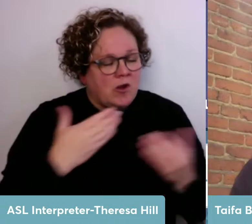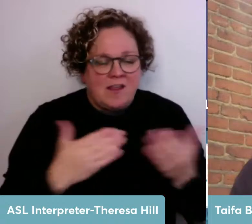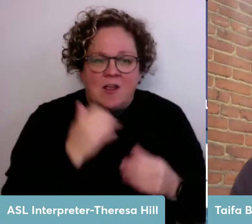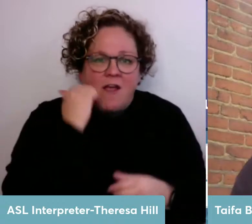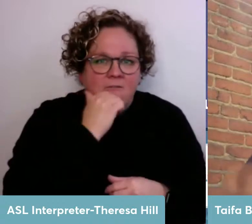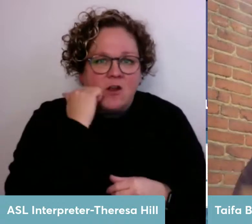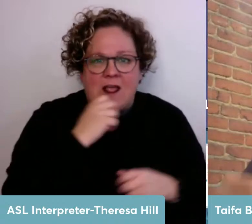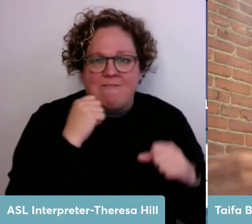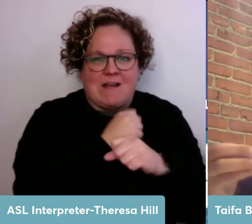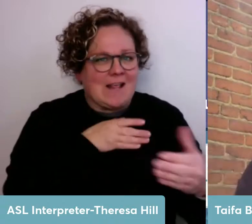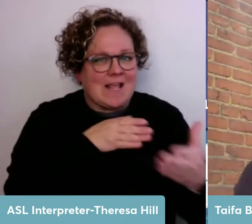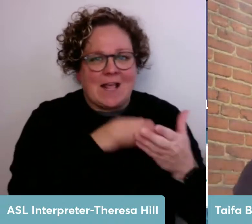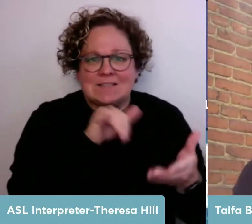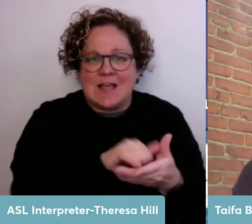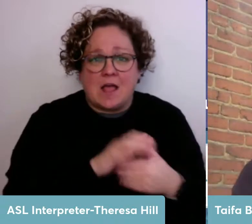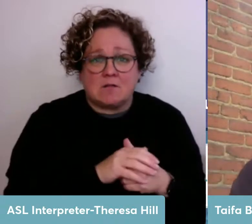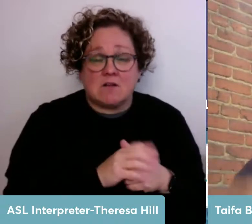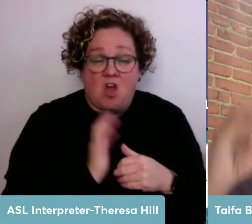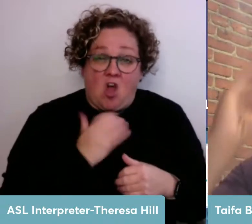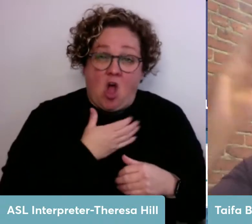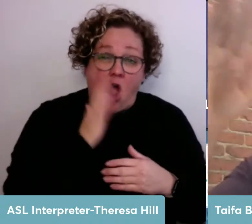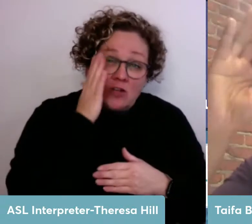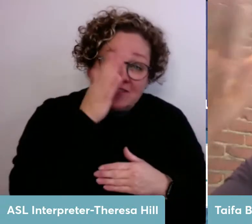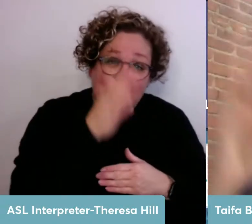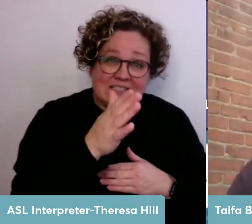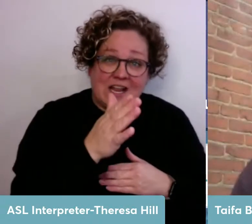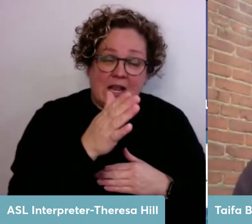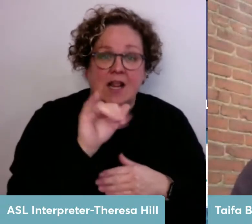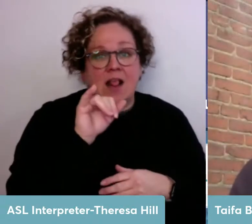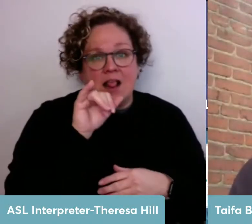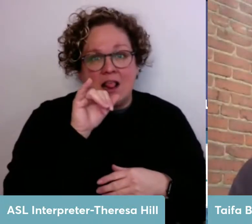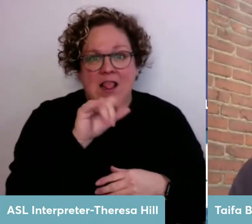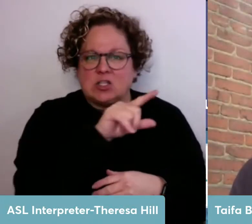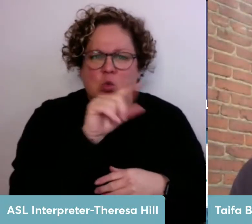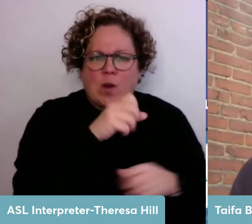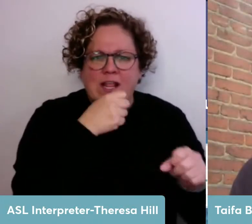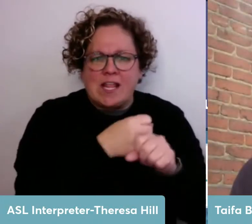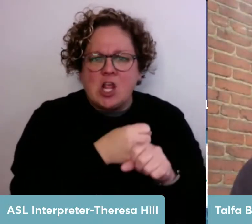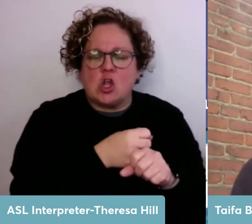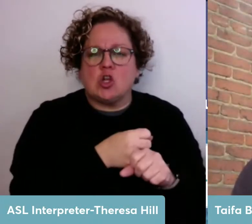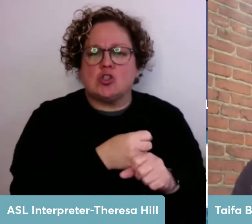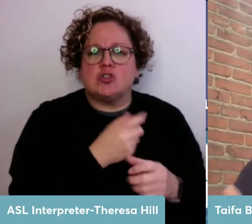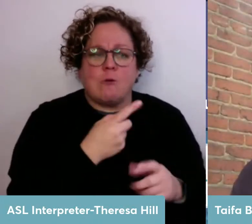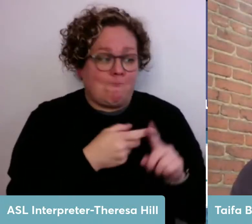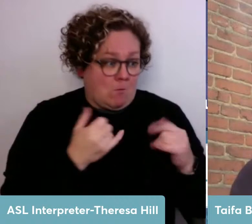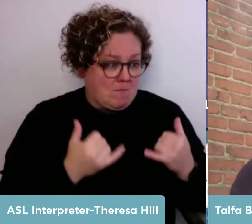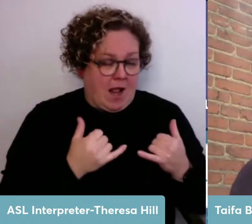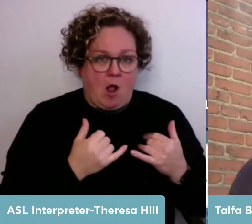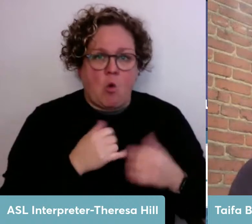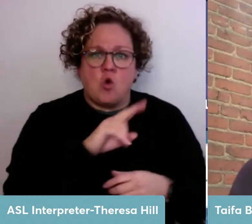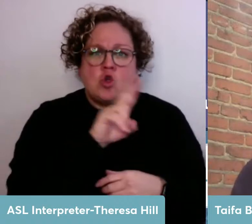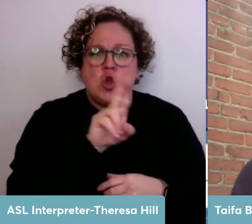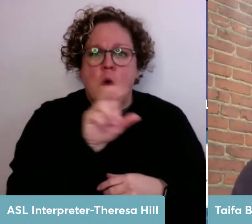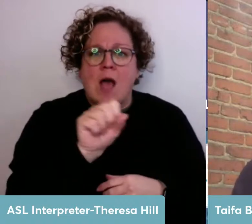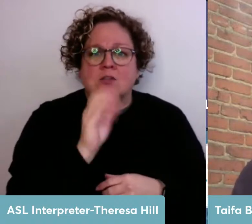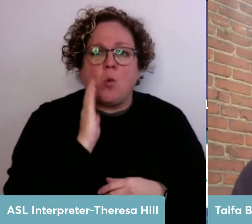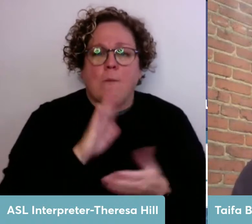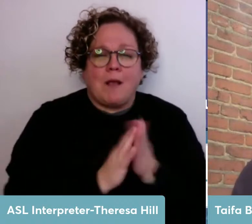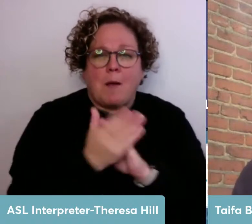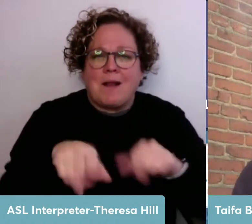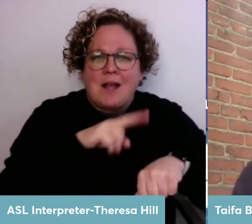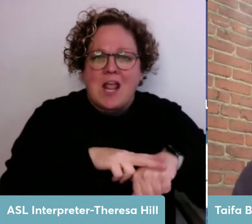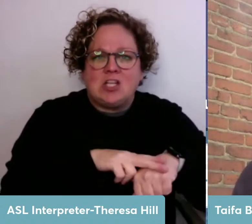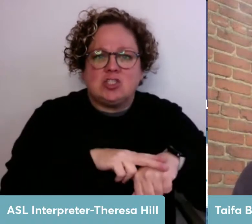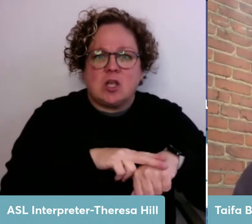against that. In fact, our destiny is that 20 years from now, the U.S. will become a nation whose population